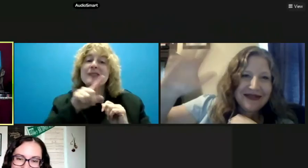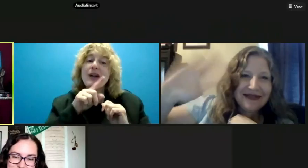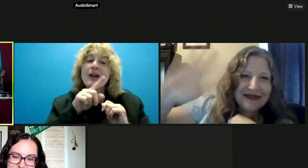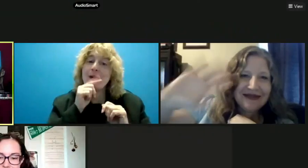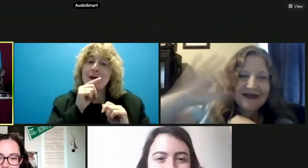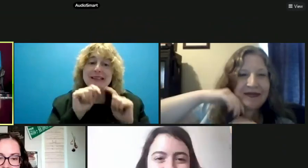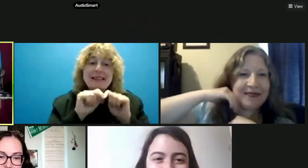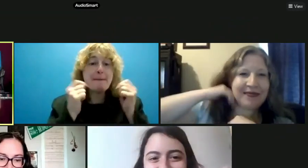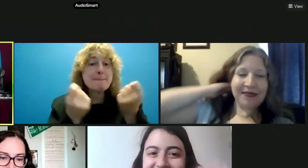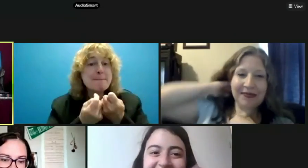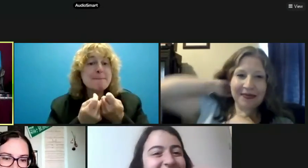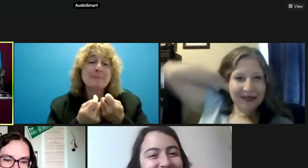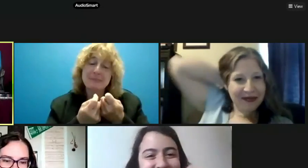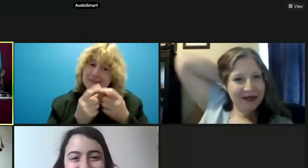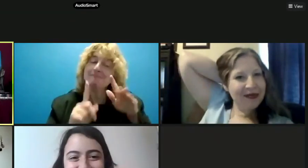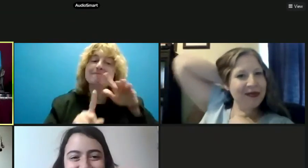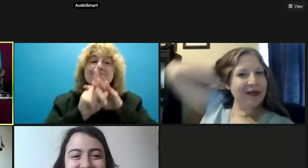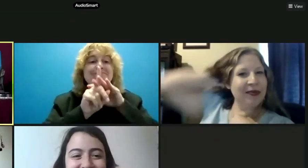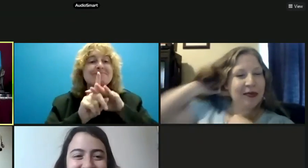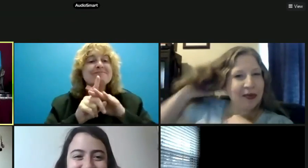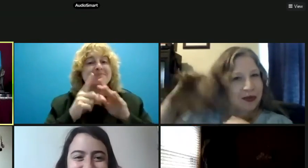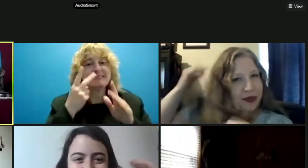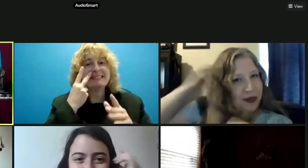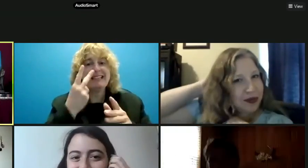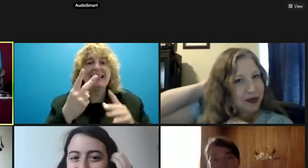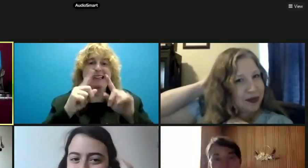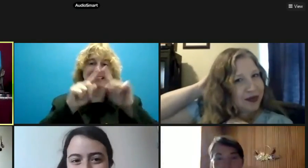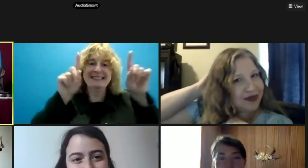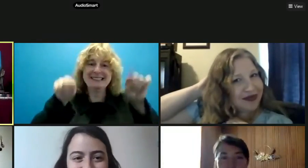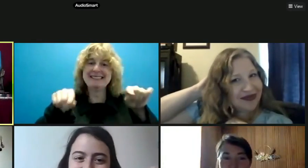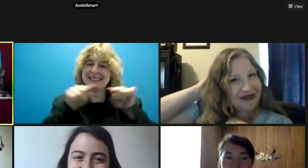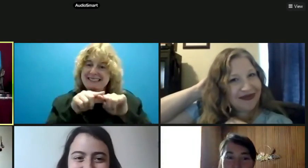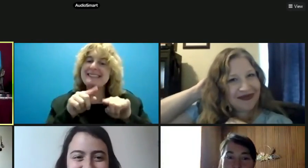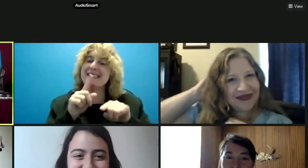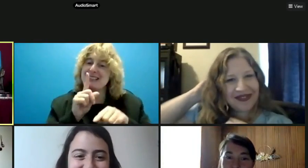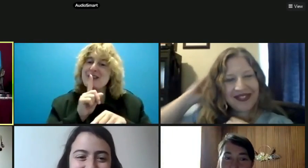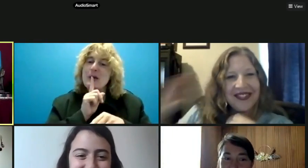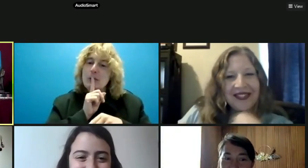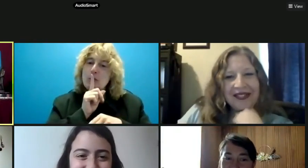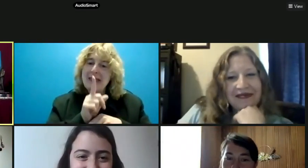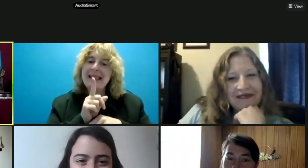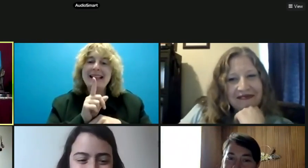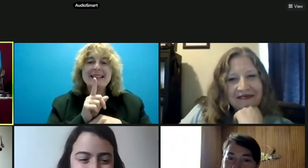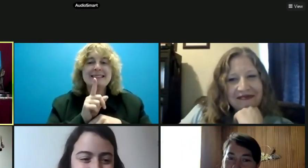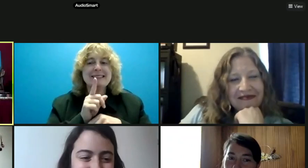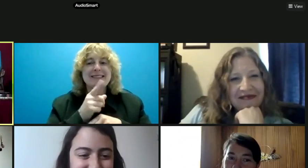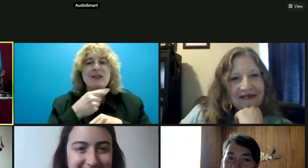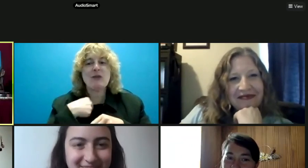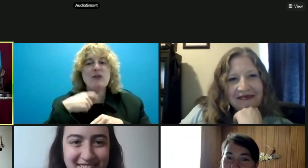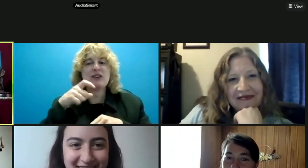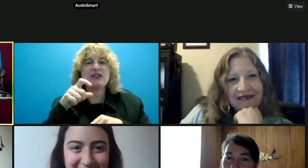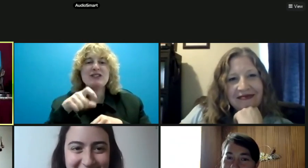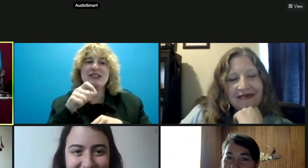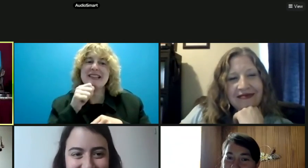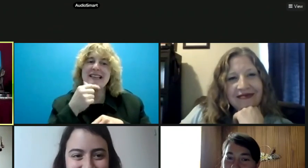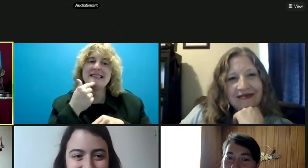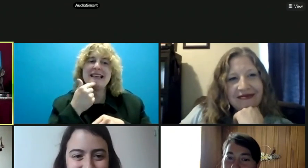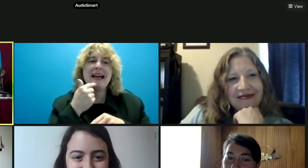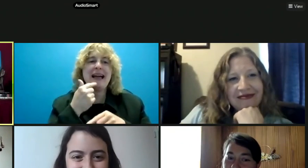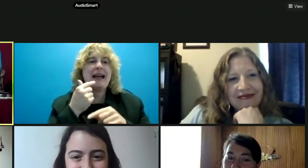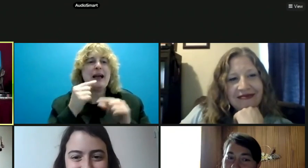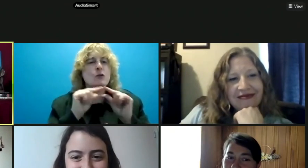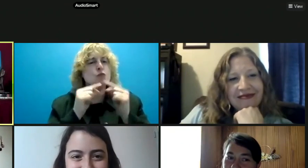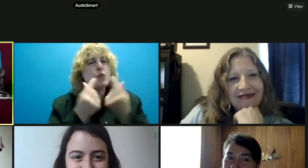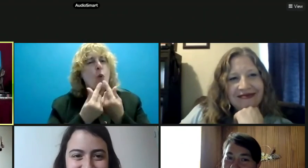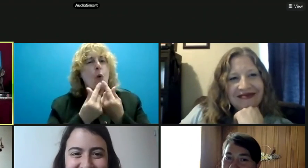on screen because this is really, truly, we shouldn't even say it's a group affair. I think we should say it's a